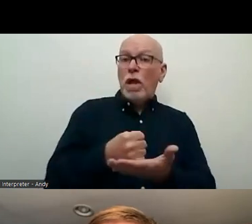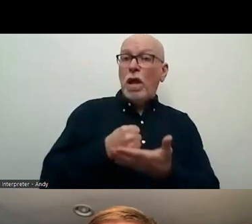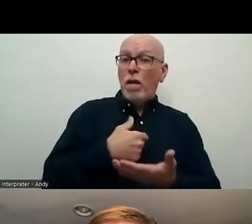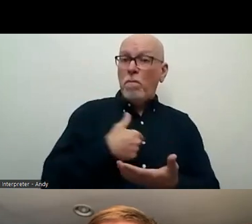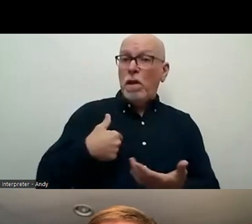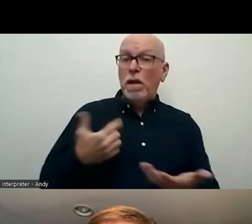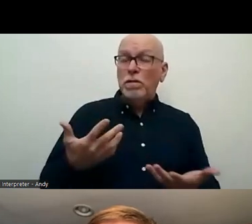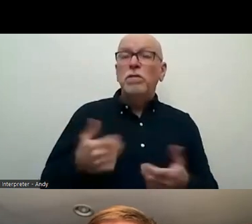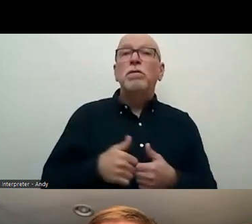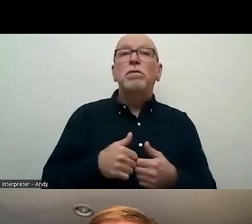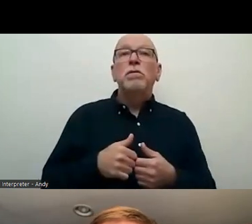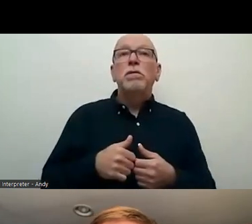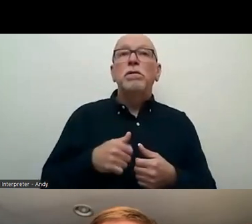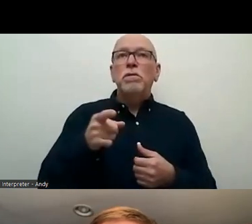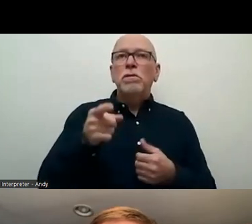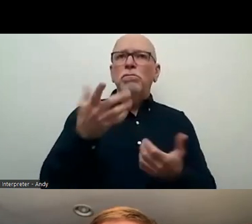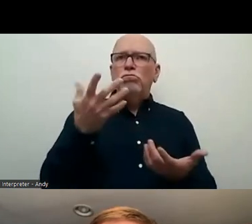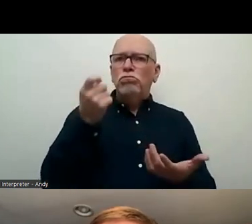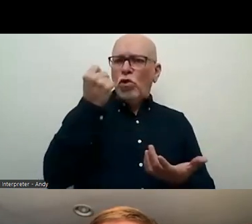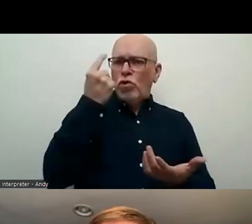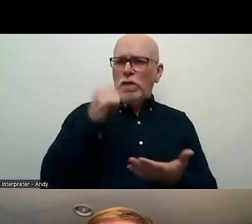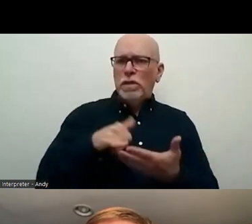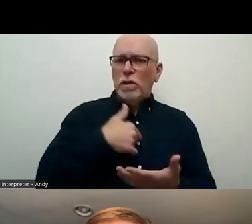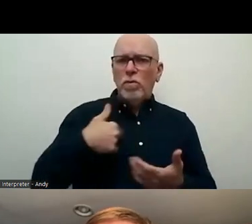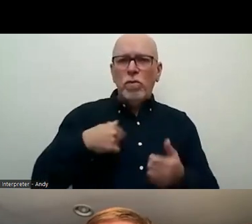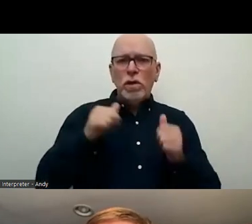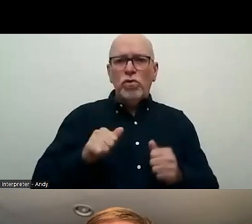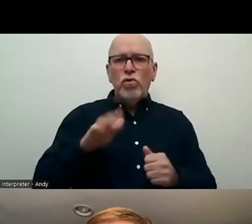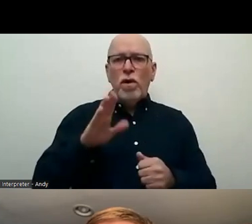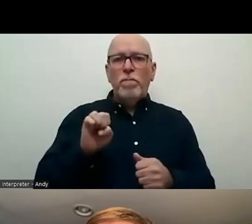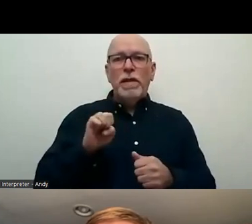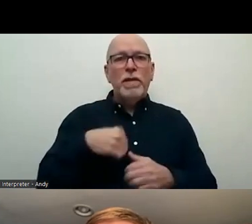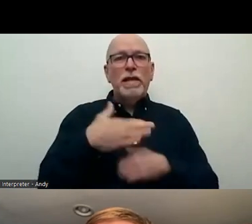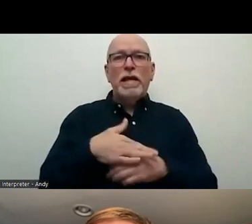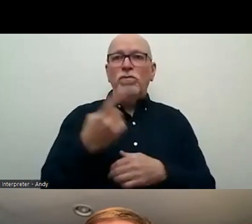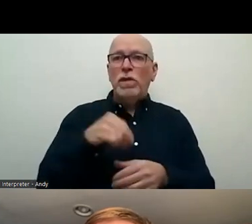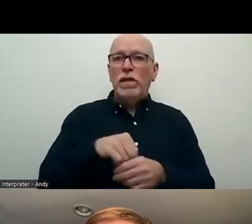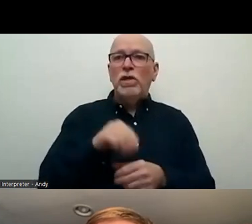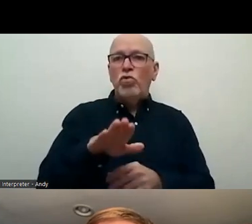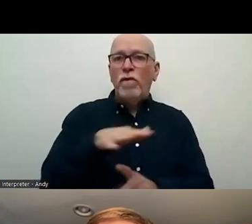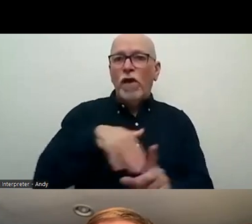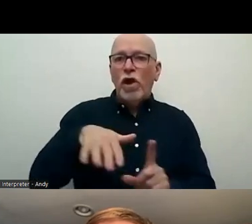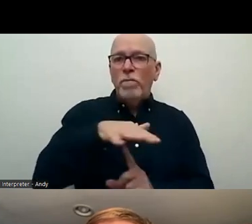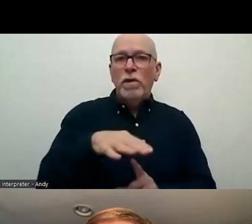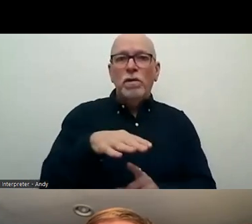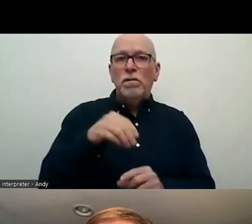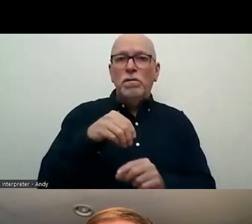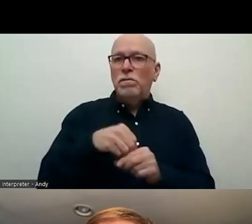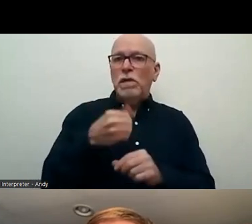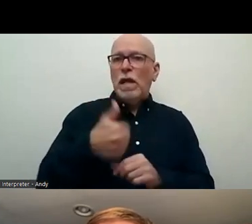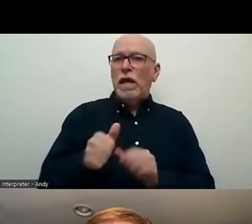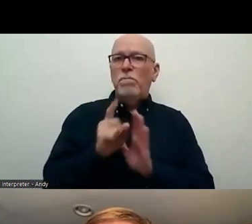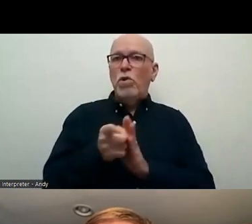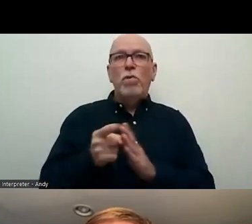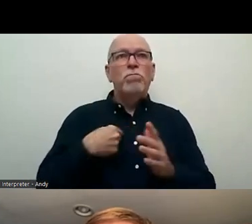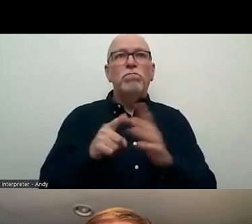that we could be the next one to appear in that environment at any moment and we're